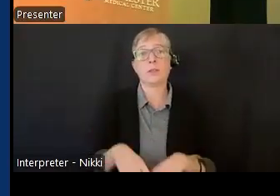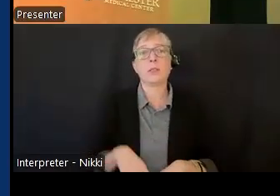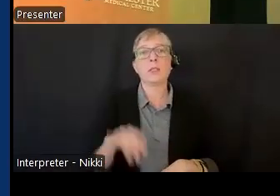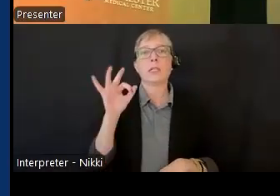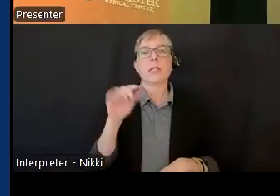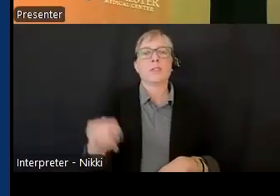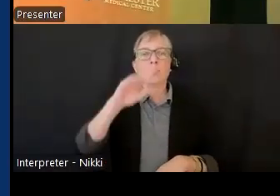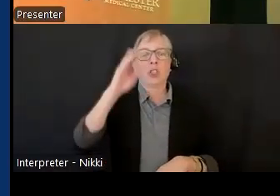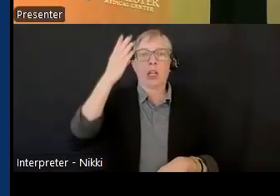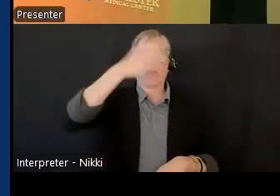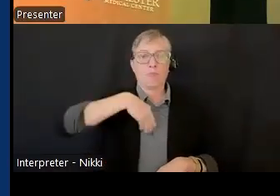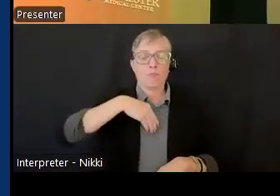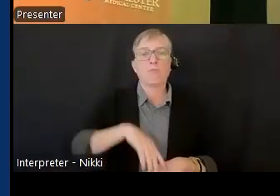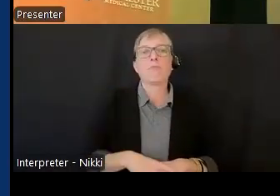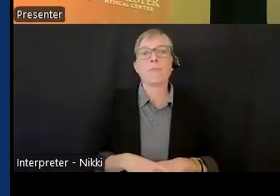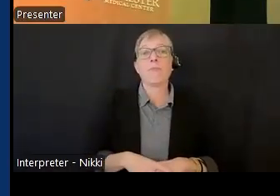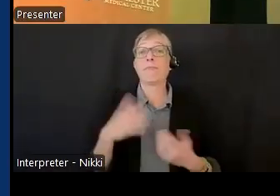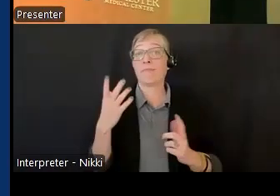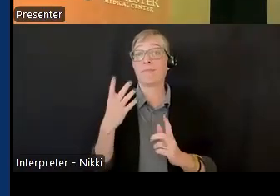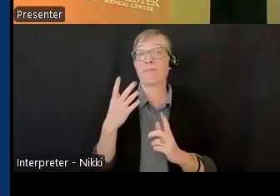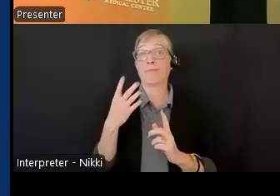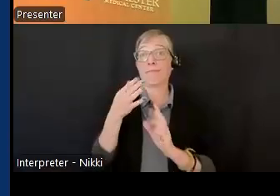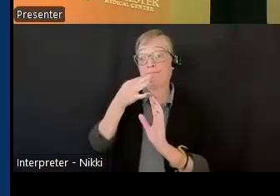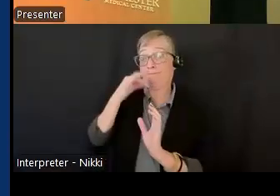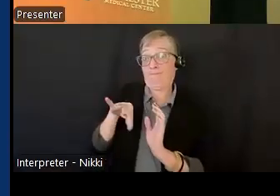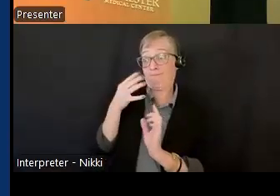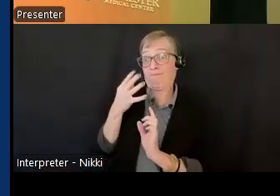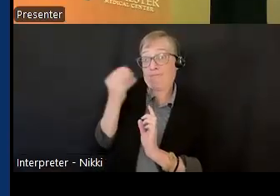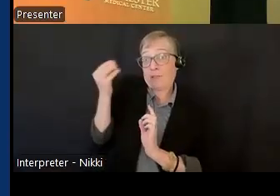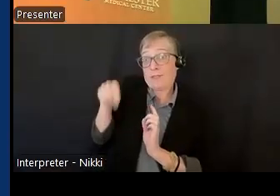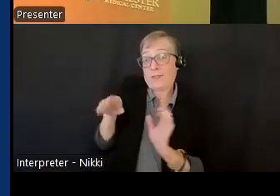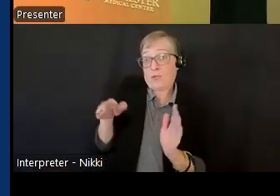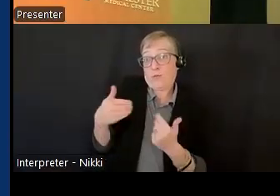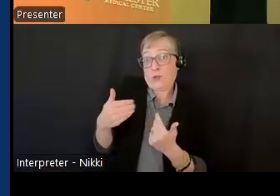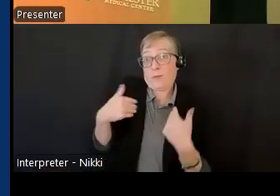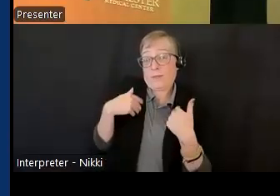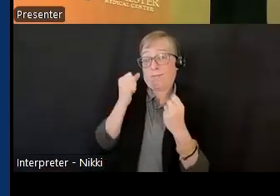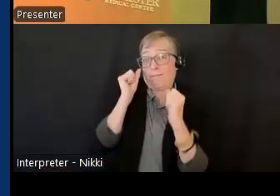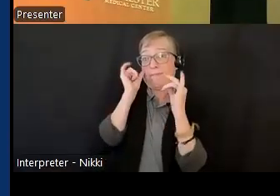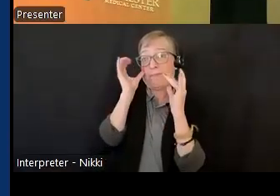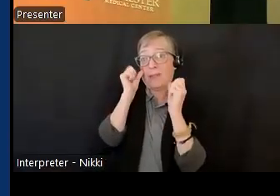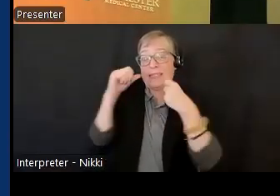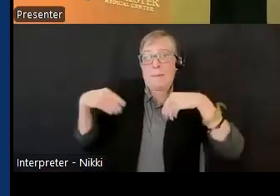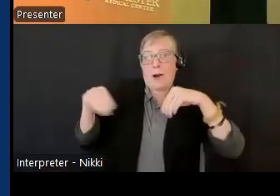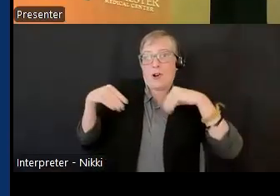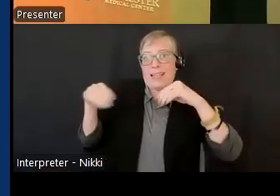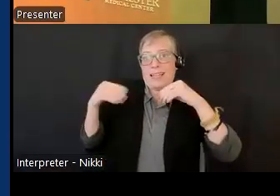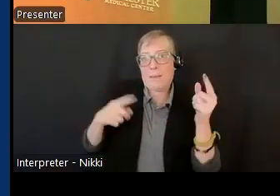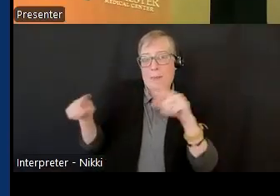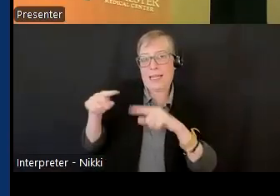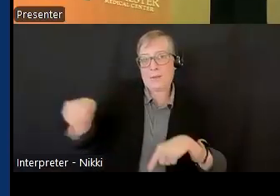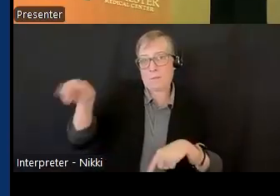an amazing market happening right outside of this room until 2:30. I heard from a friend that